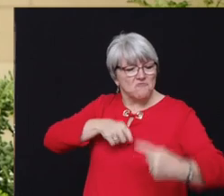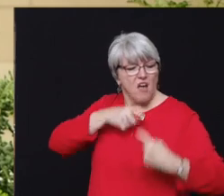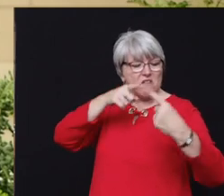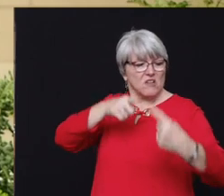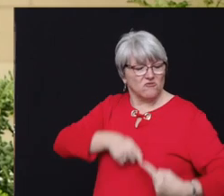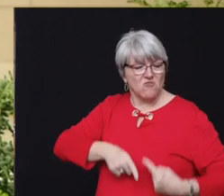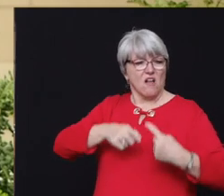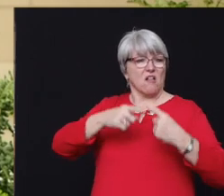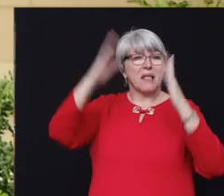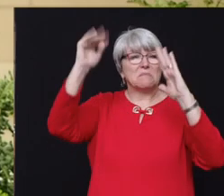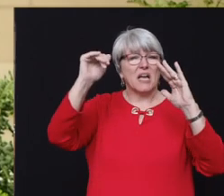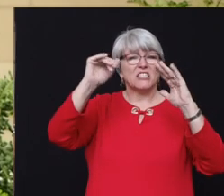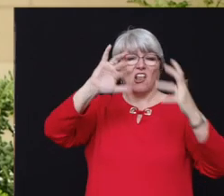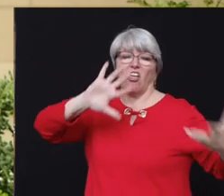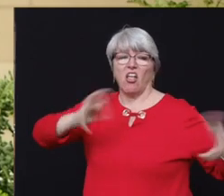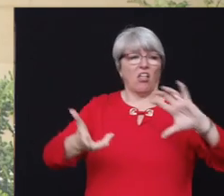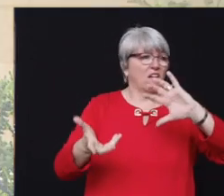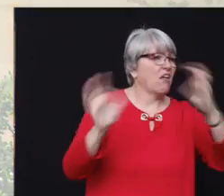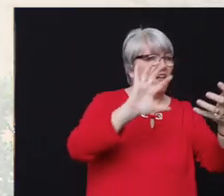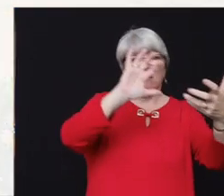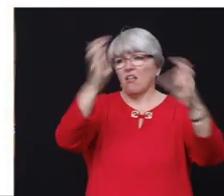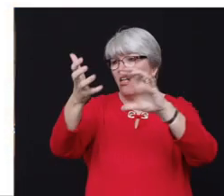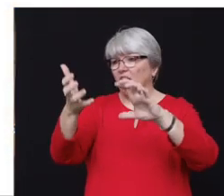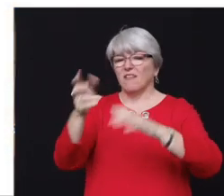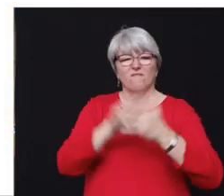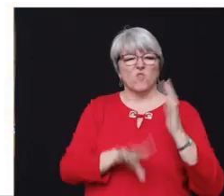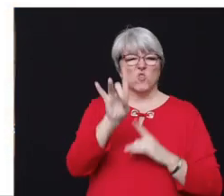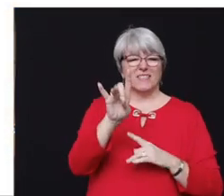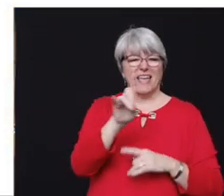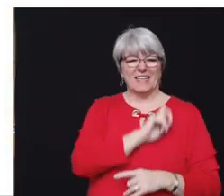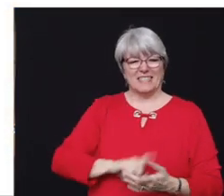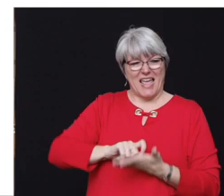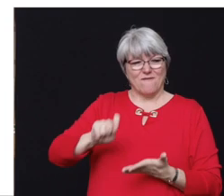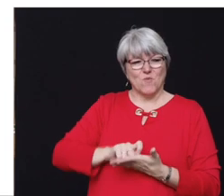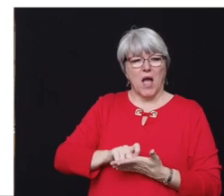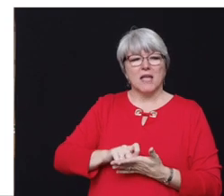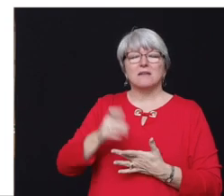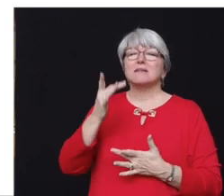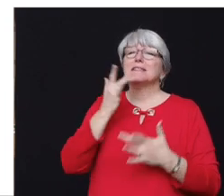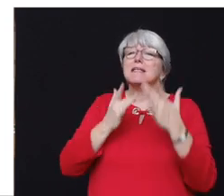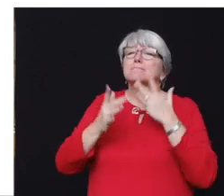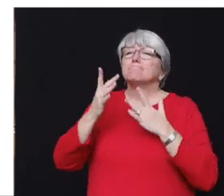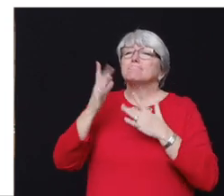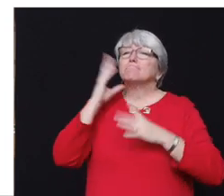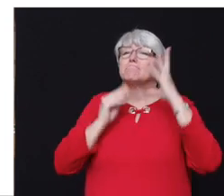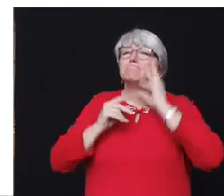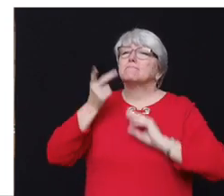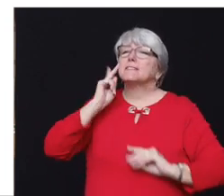broken expectations. In verse 8, David writes, "Taste and see that the Lord is